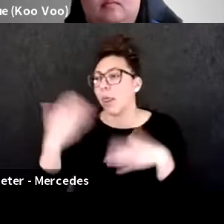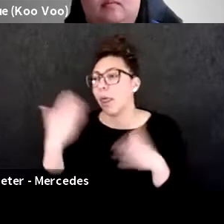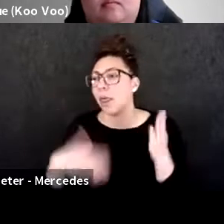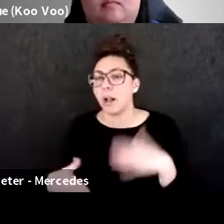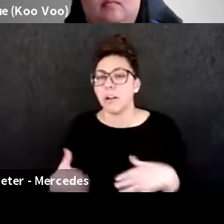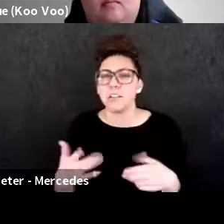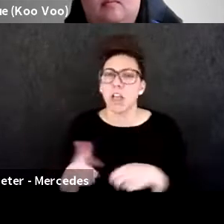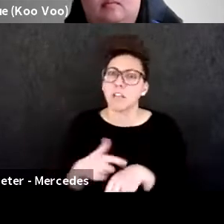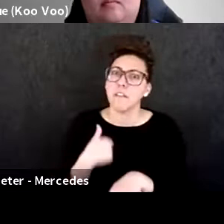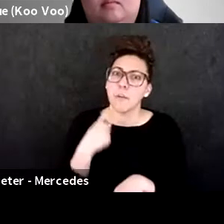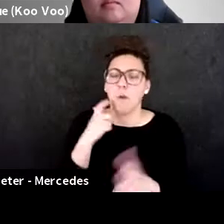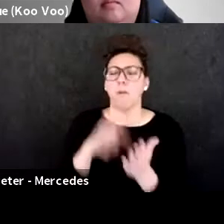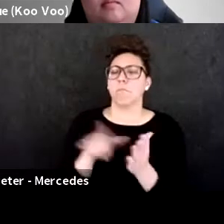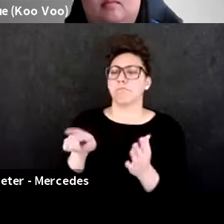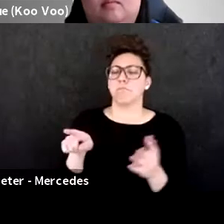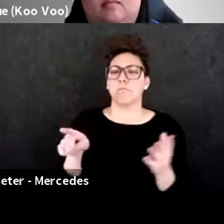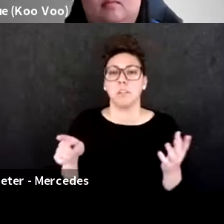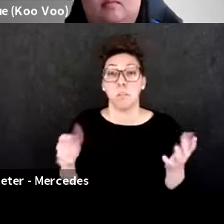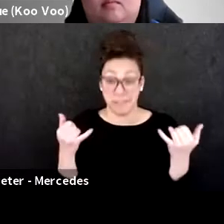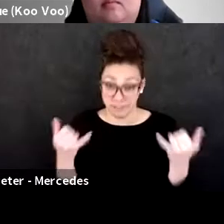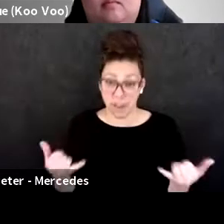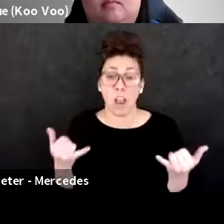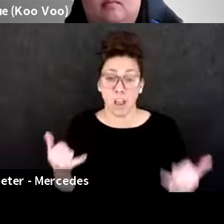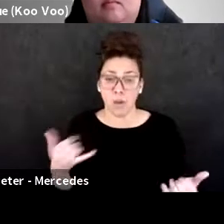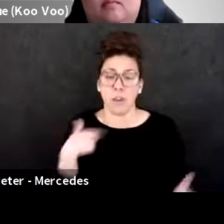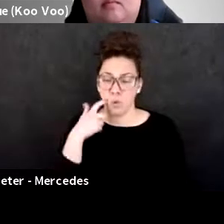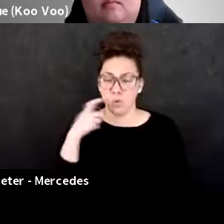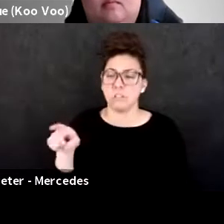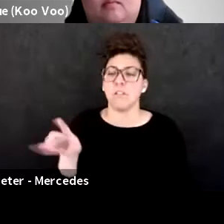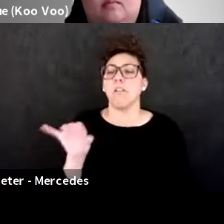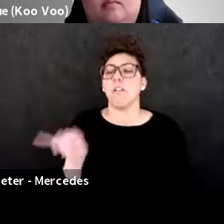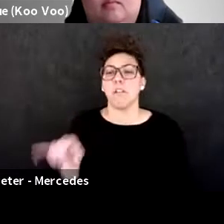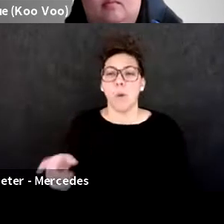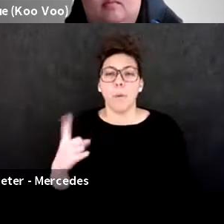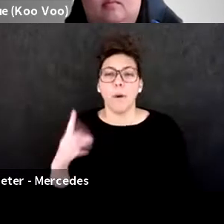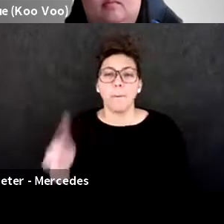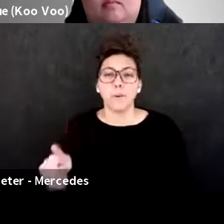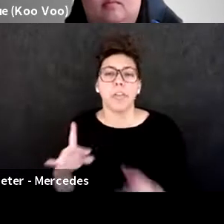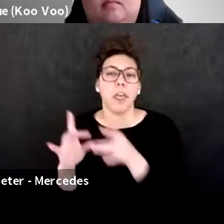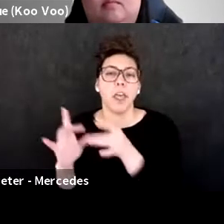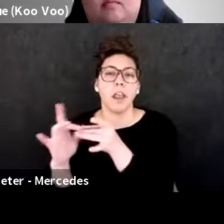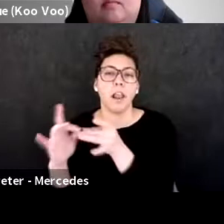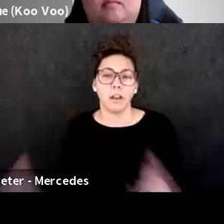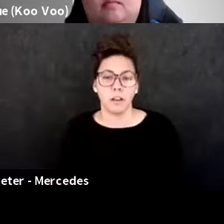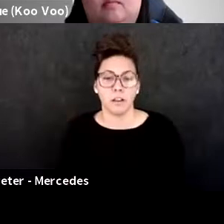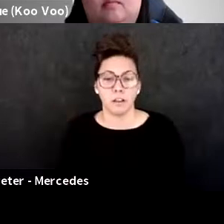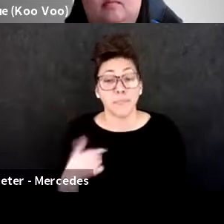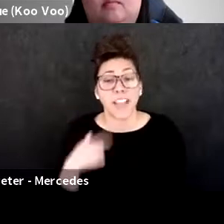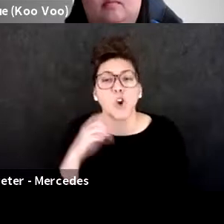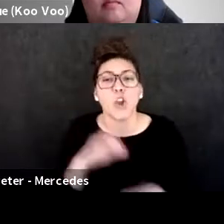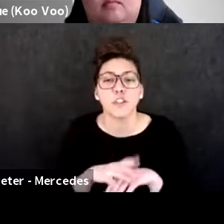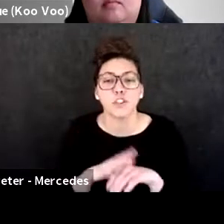for me. But I can be in a room now and notice when one colleague makes a comment such as this, which I've heard in the English